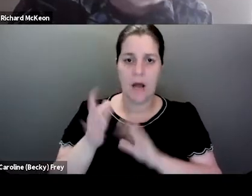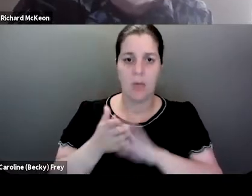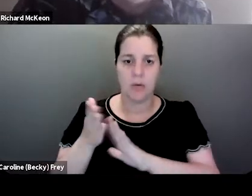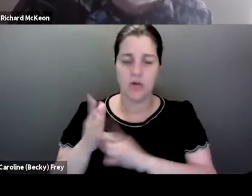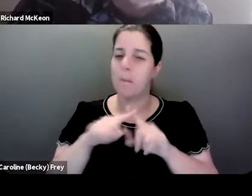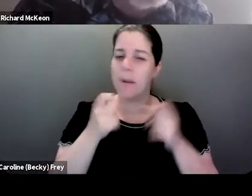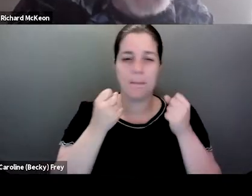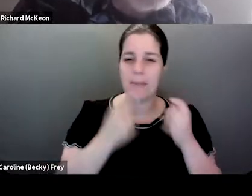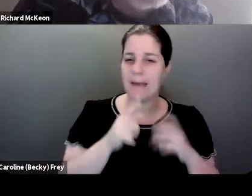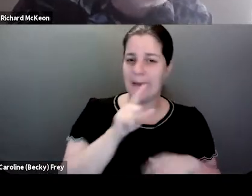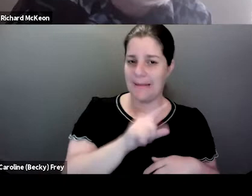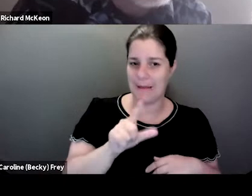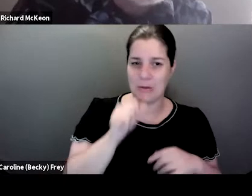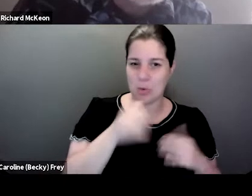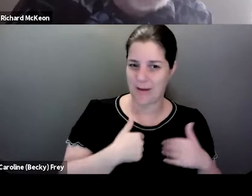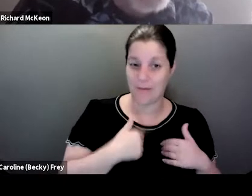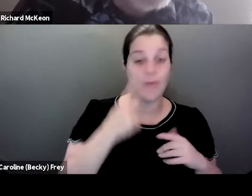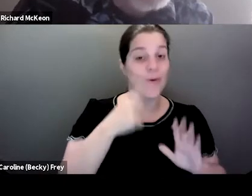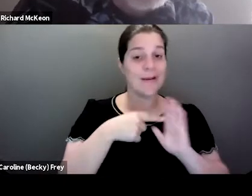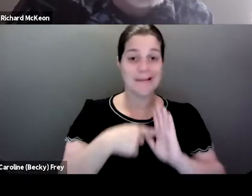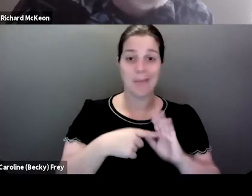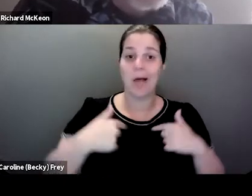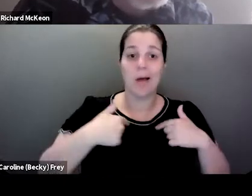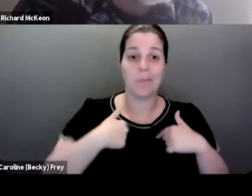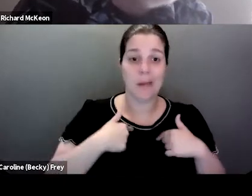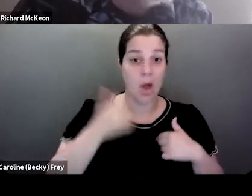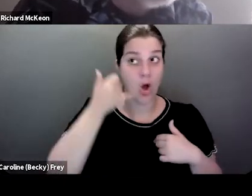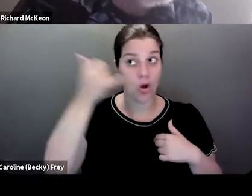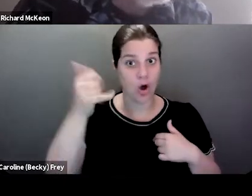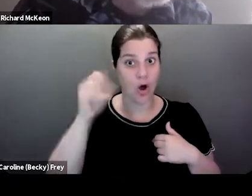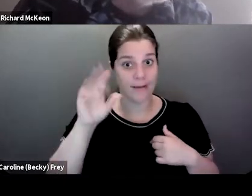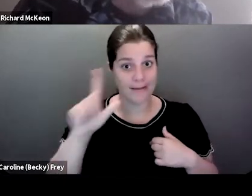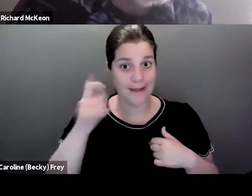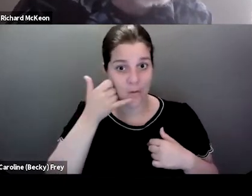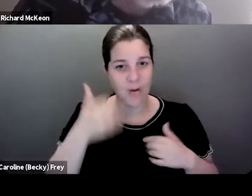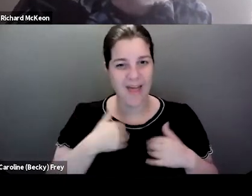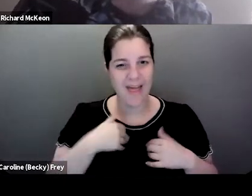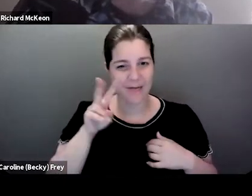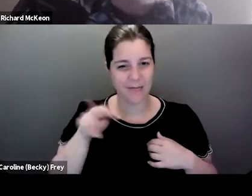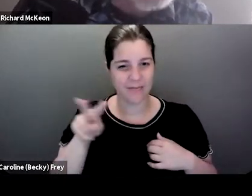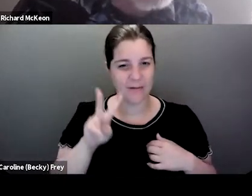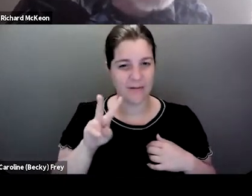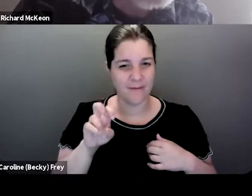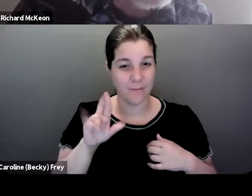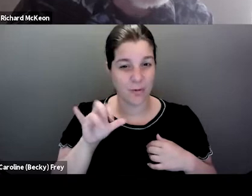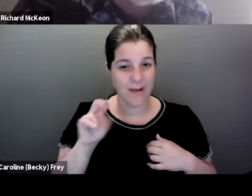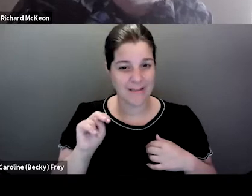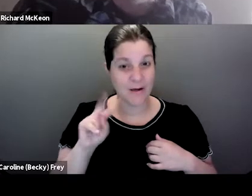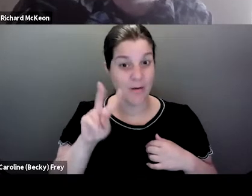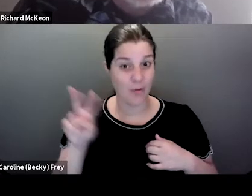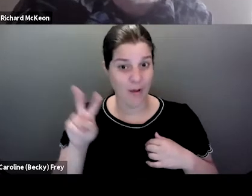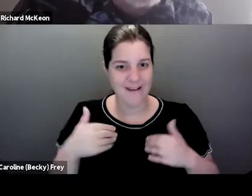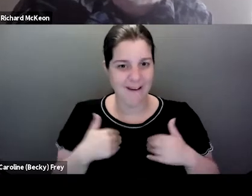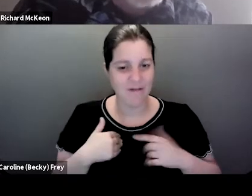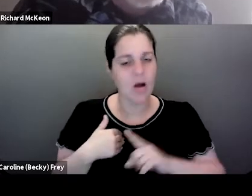have Verizon, if I call on my cell phone, it will, and I dial 988, it will connect.